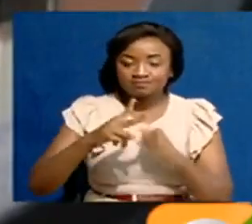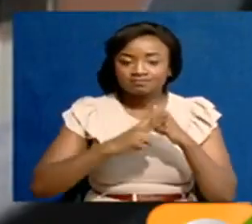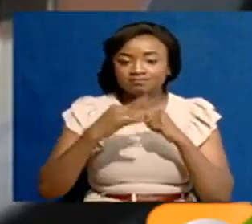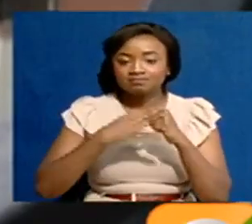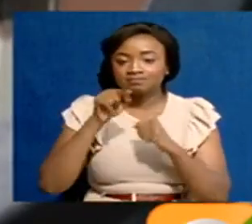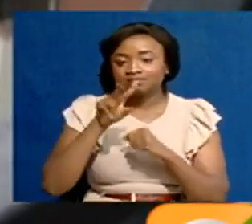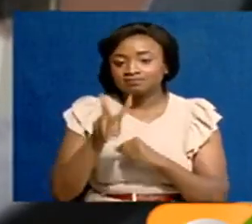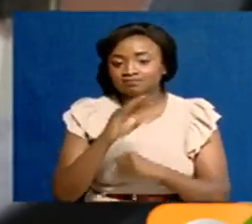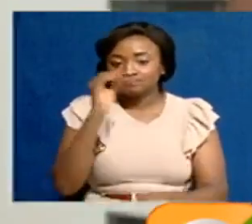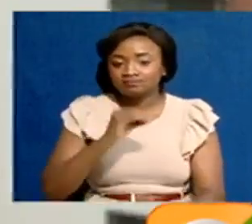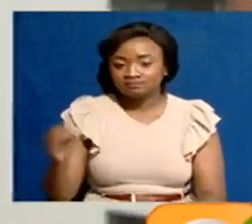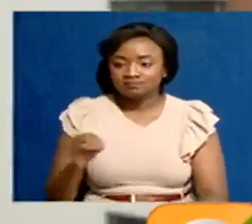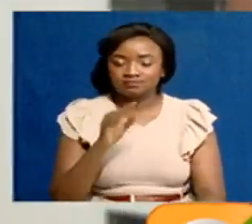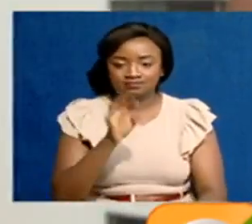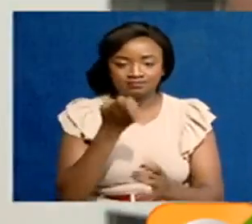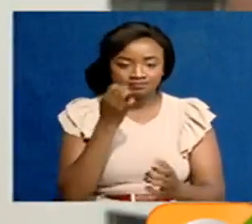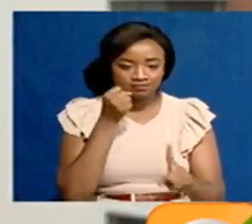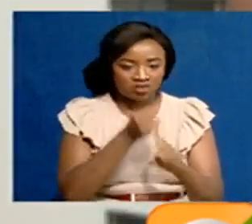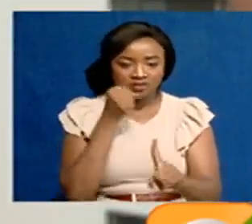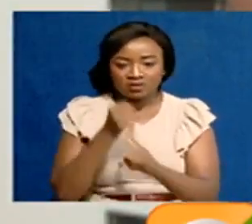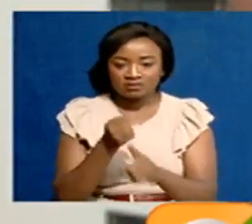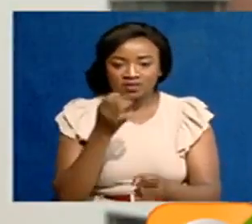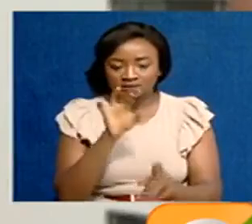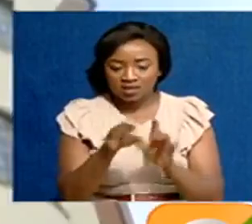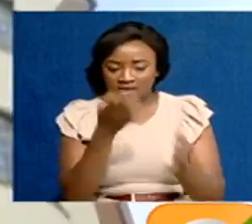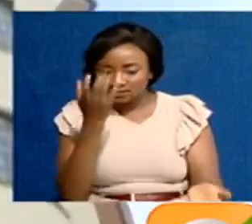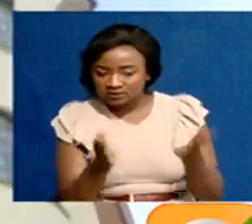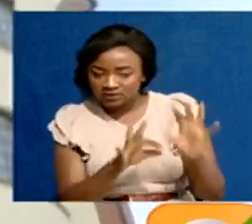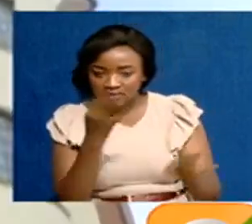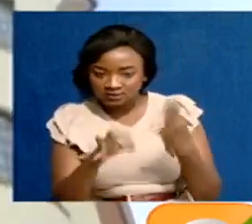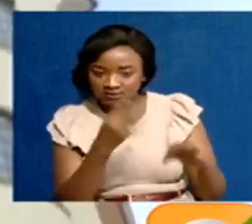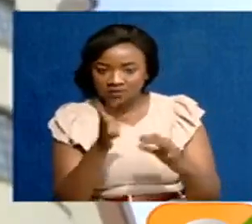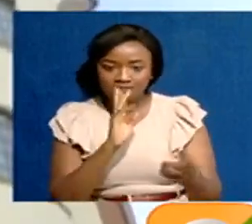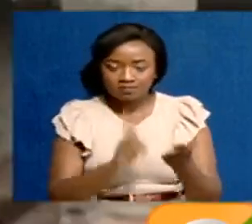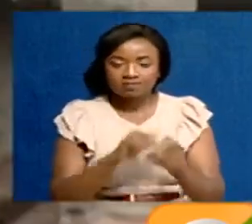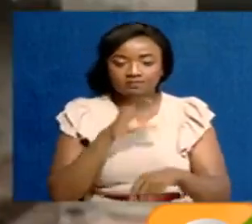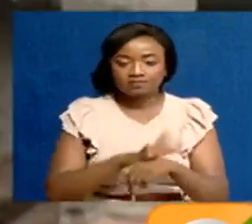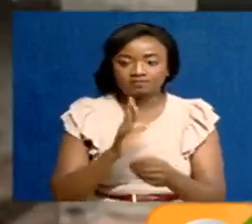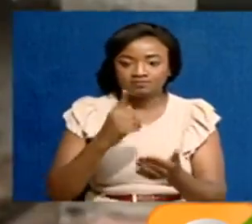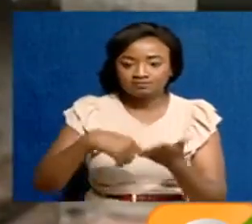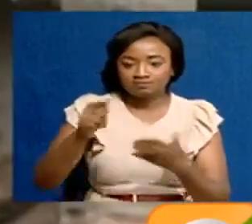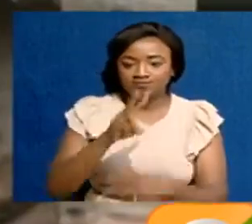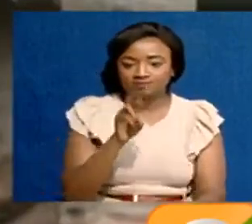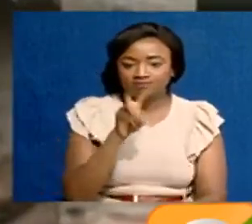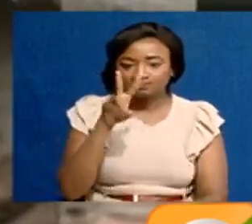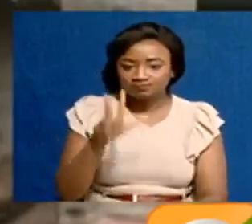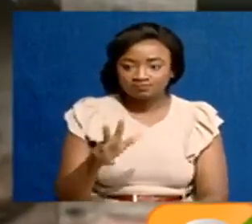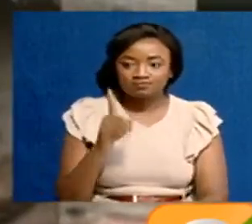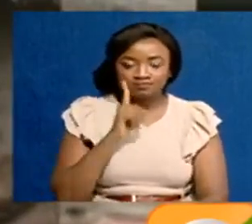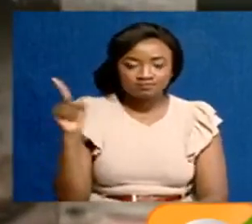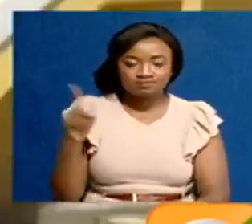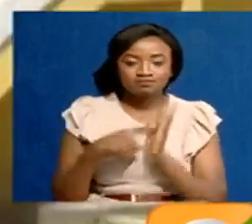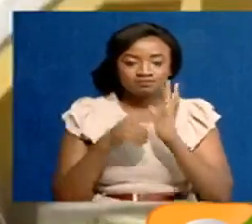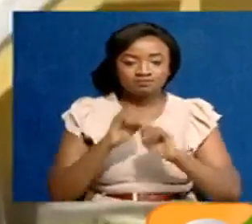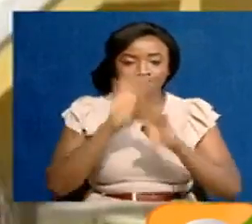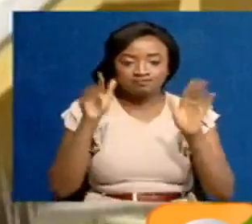of environmental impact assessment reports on housing projects received approval in 2023. The survey paints a picture of a